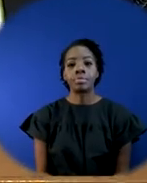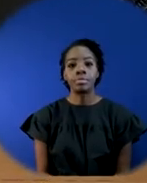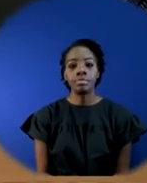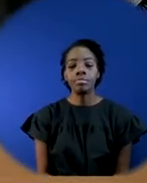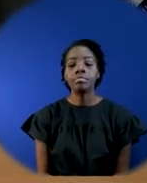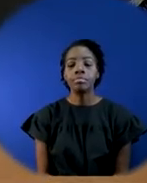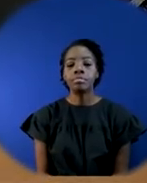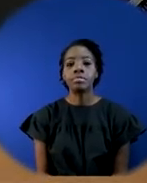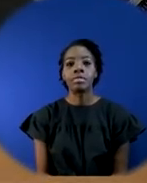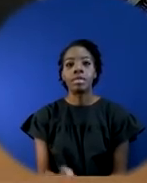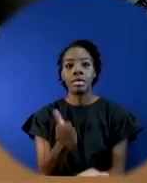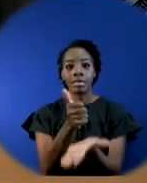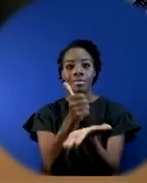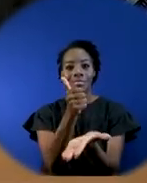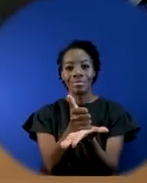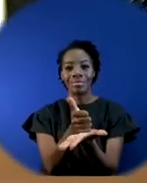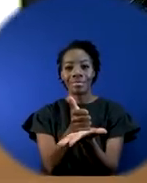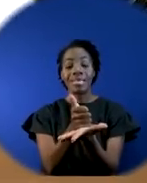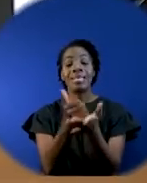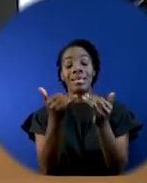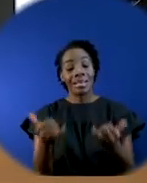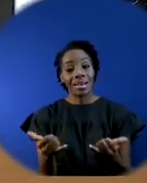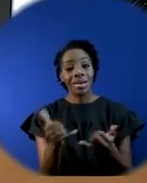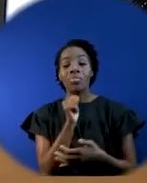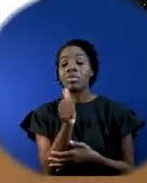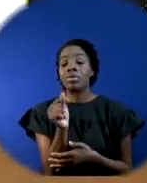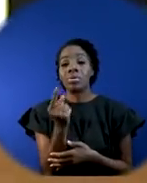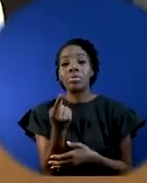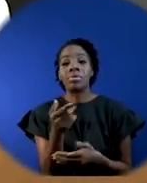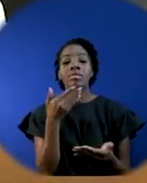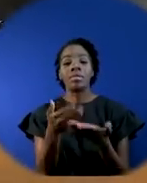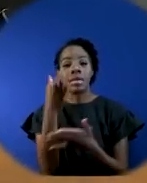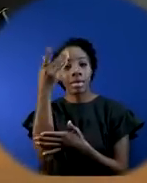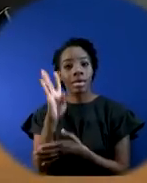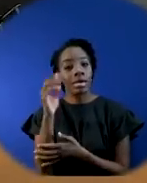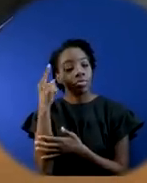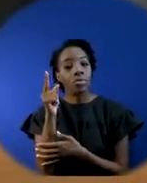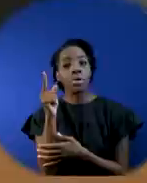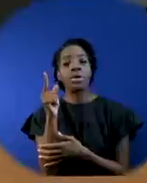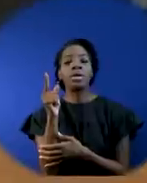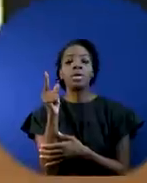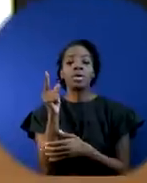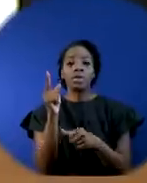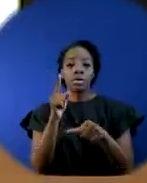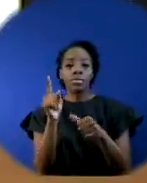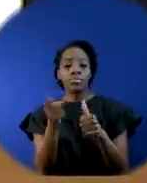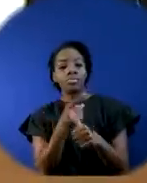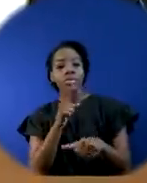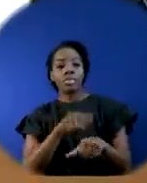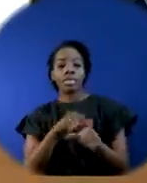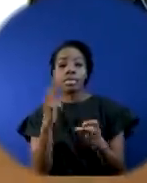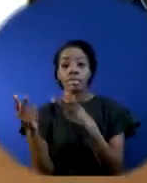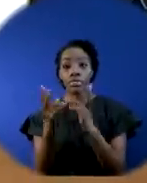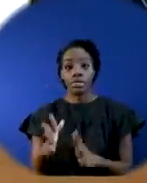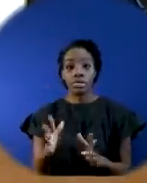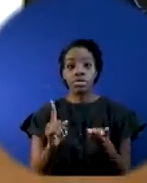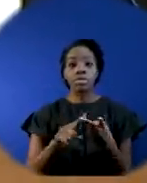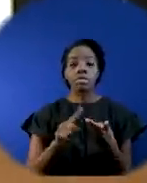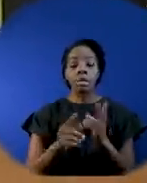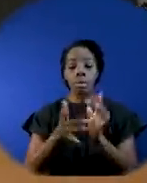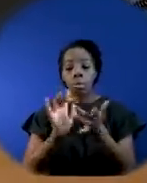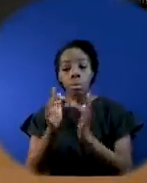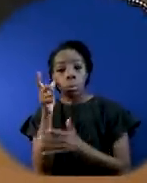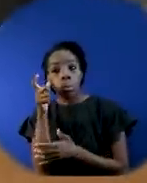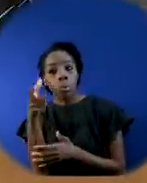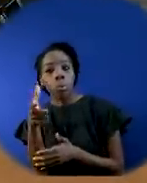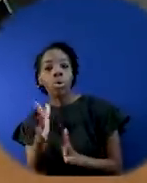Amen. Amen. Now, we don't just thank God for our first-time friends and those who view us via the World Wide Web. We thank God for each of you who